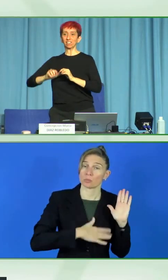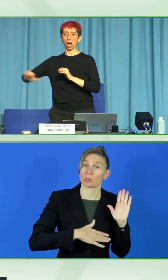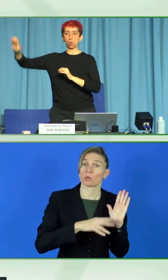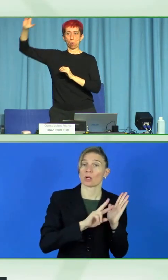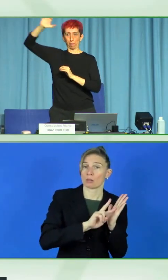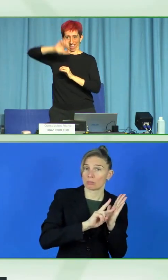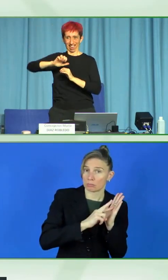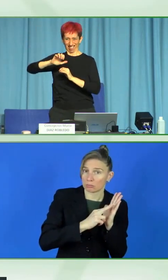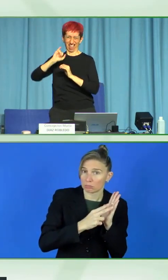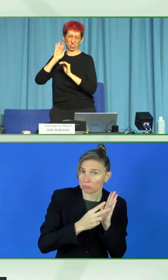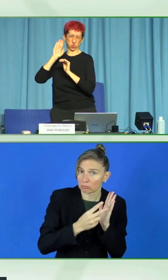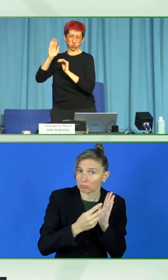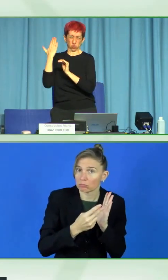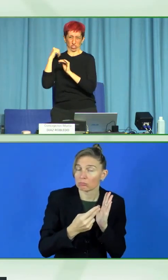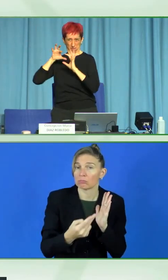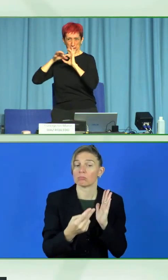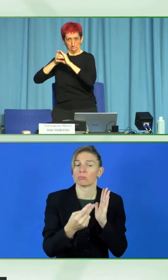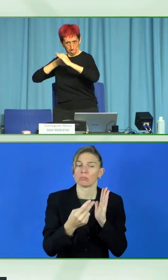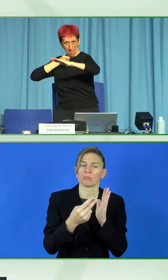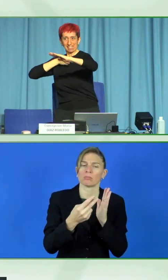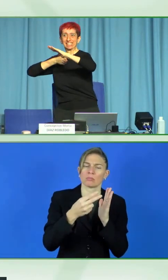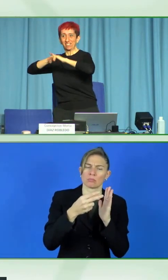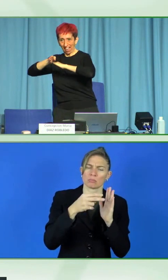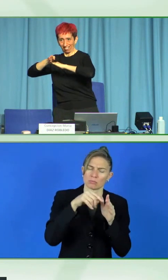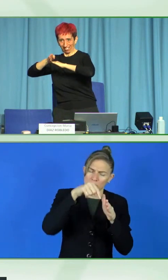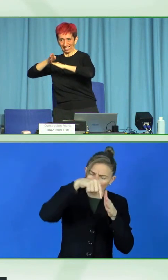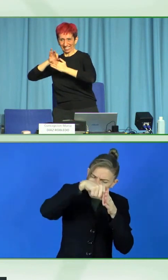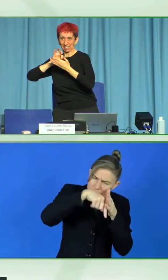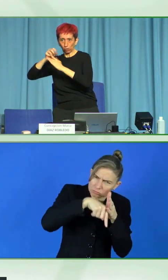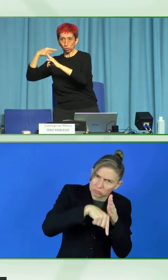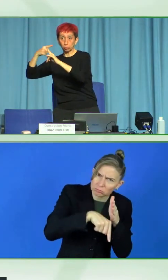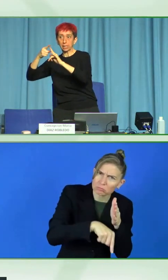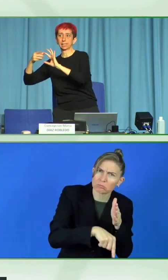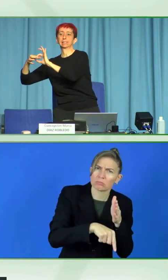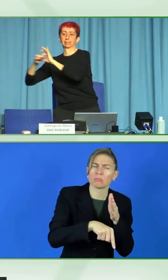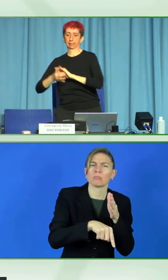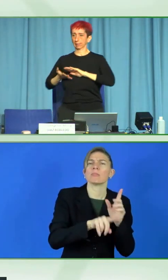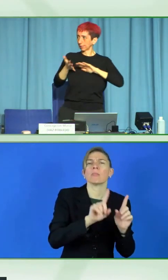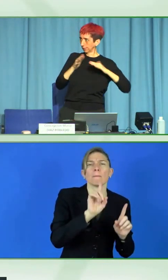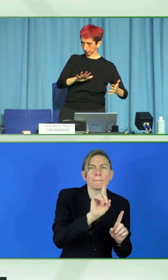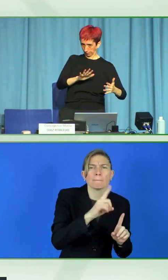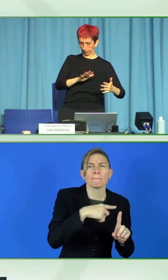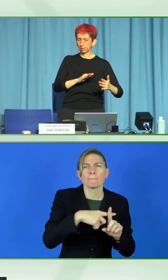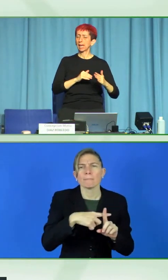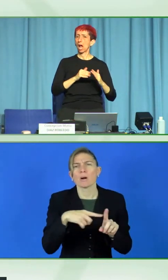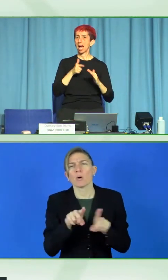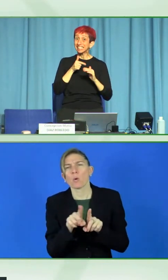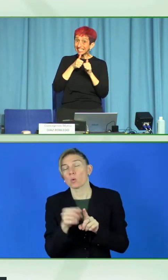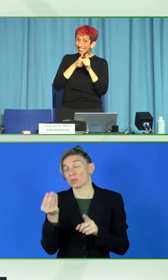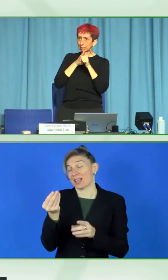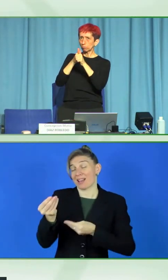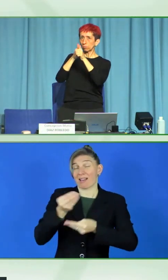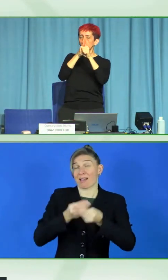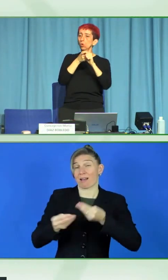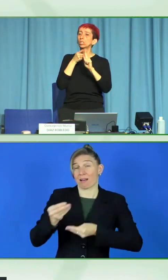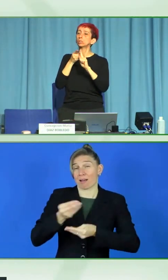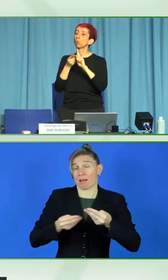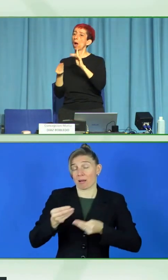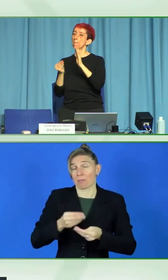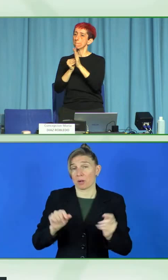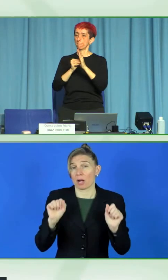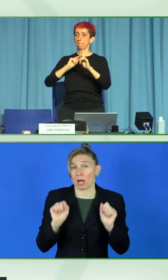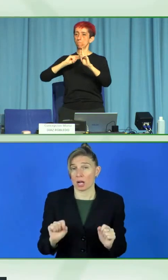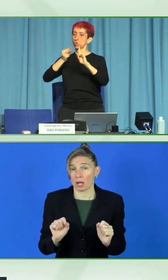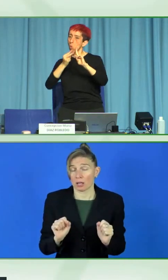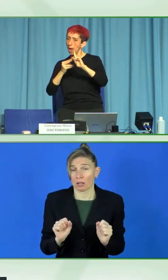but also go along with the economical budget, because the law of